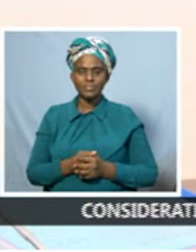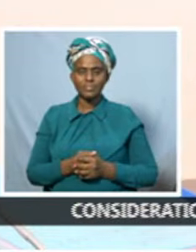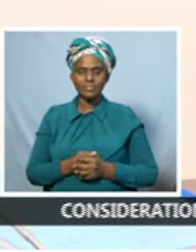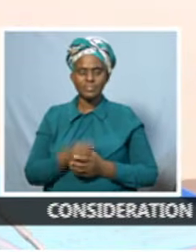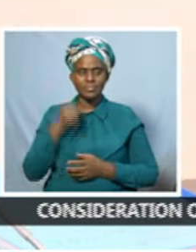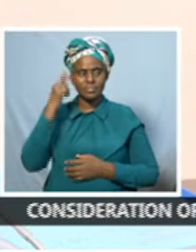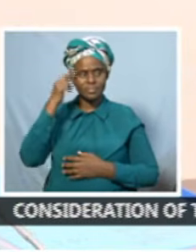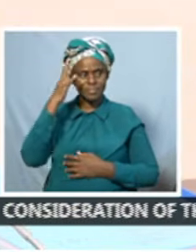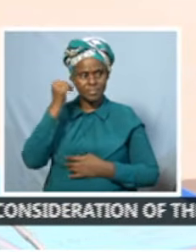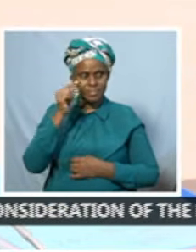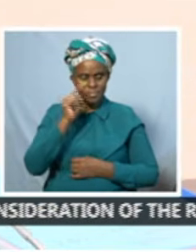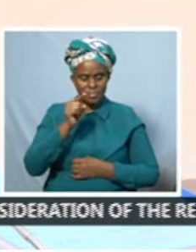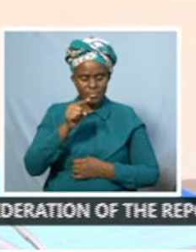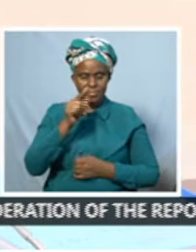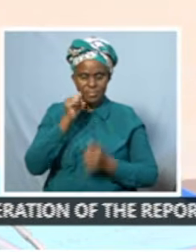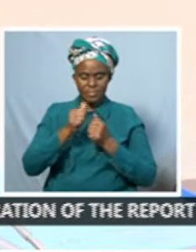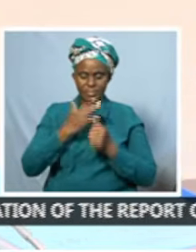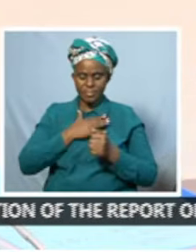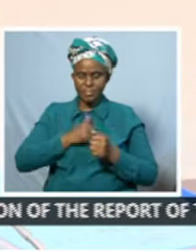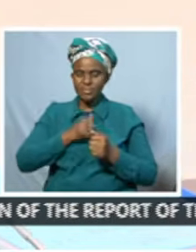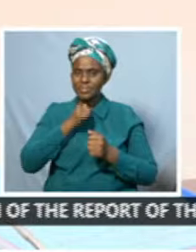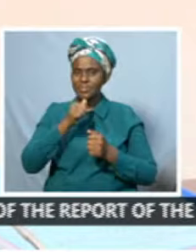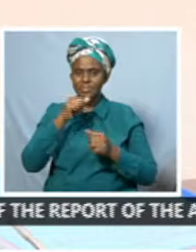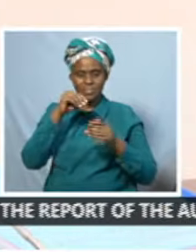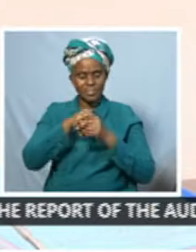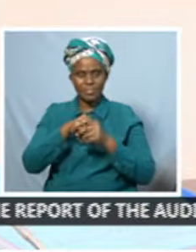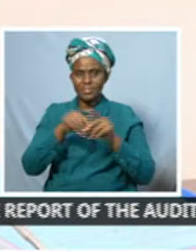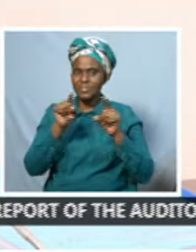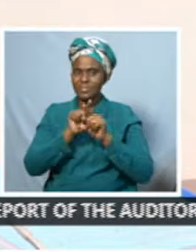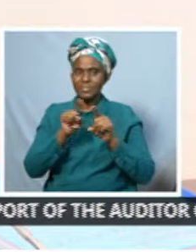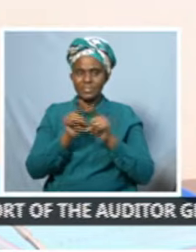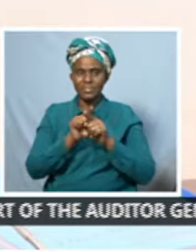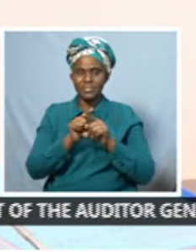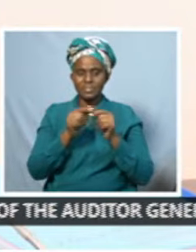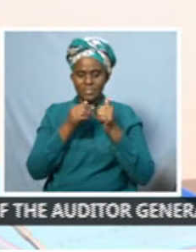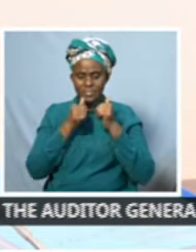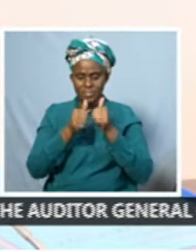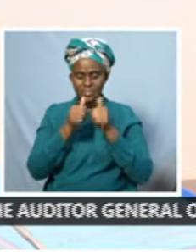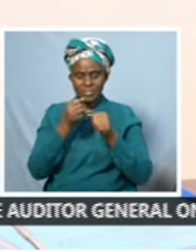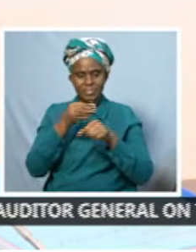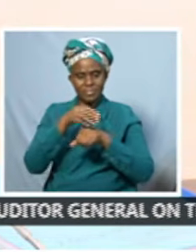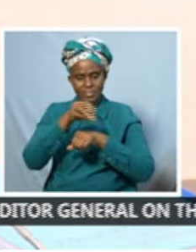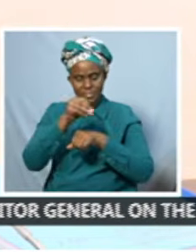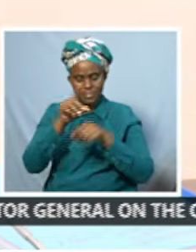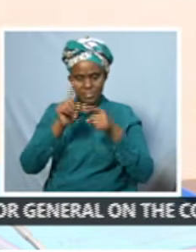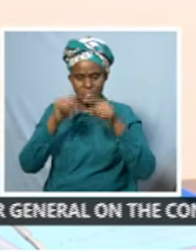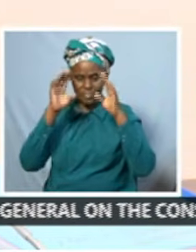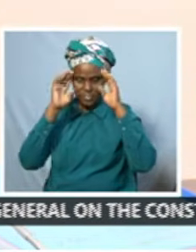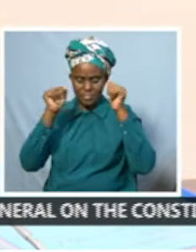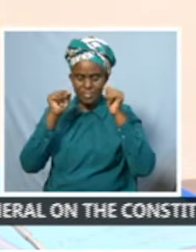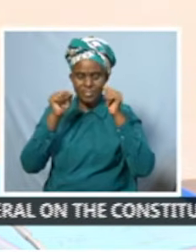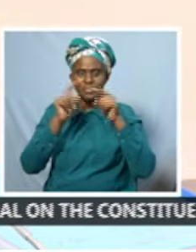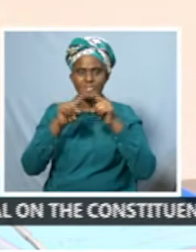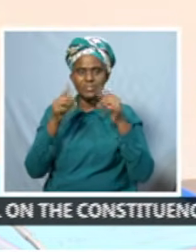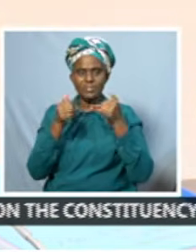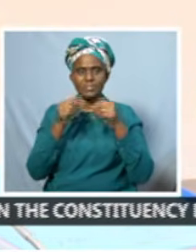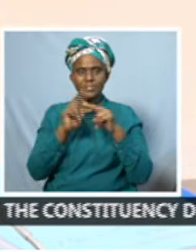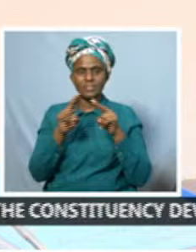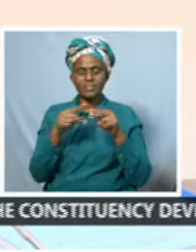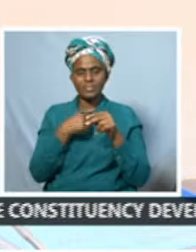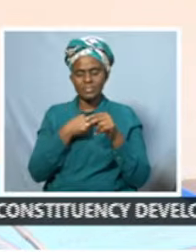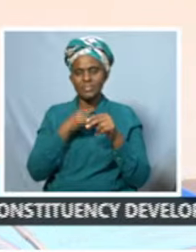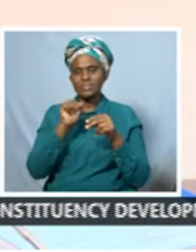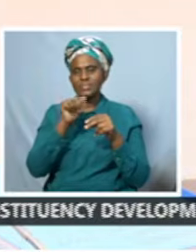the reasons behind that because I'm not in that line of advisory to the president. However, Chair, I